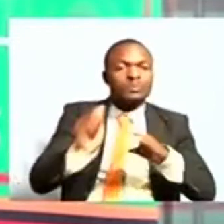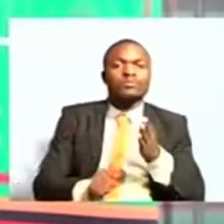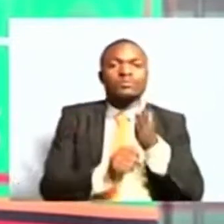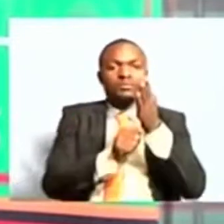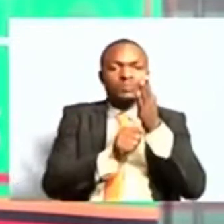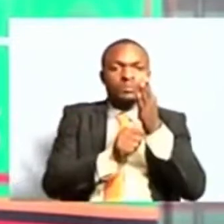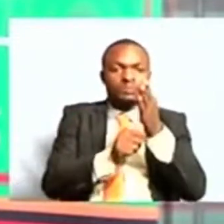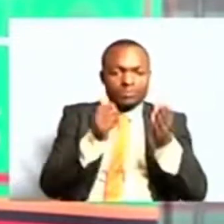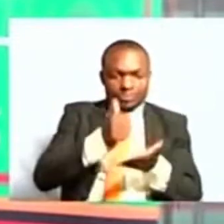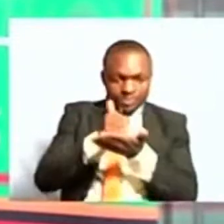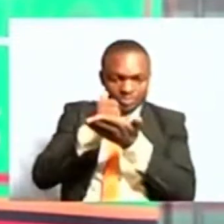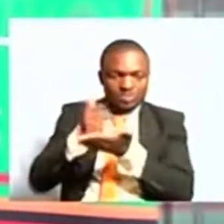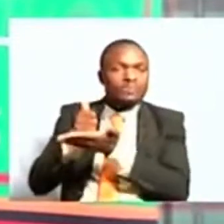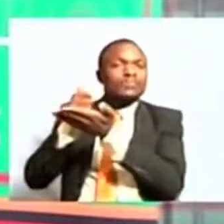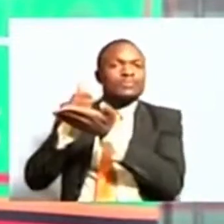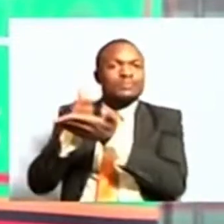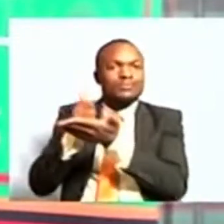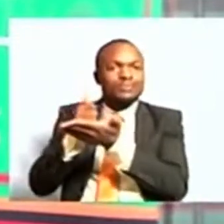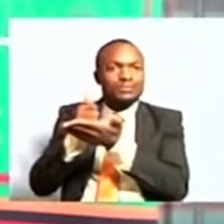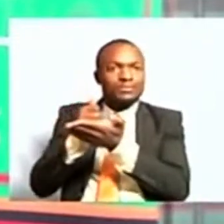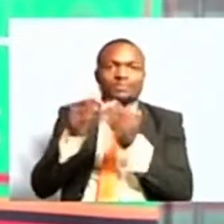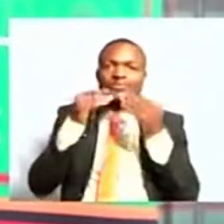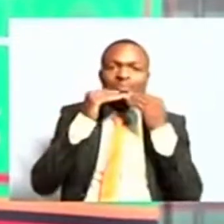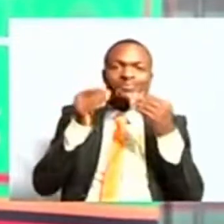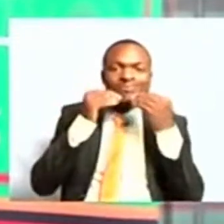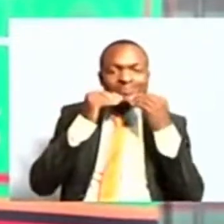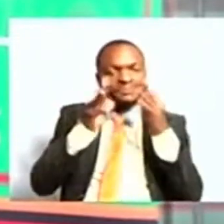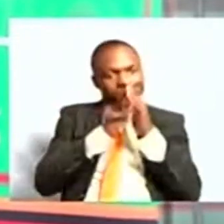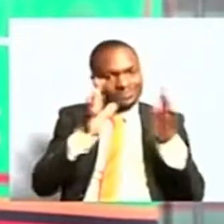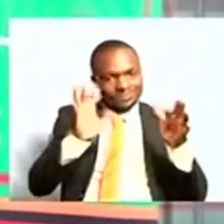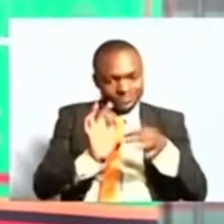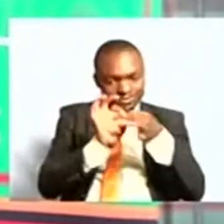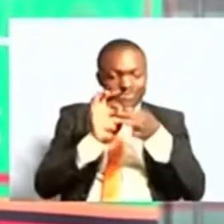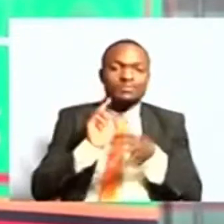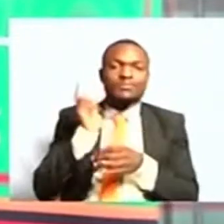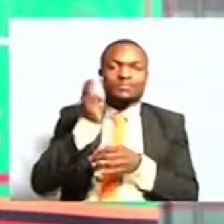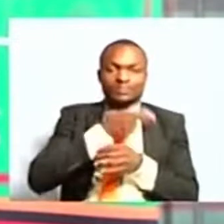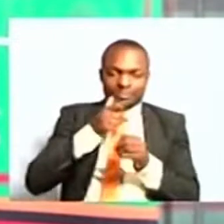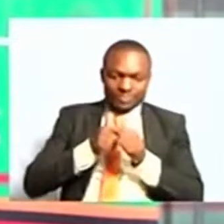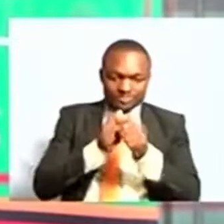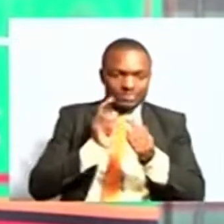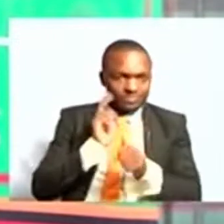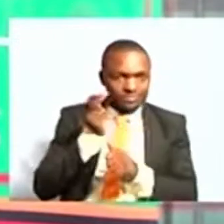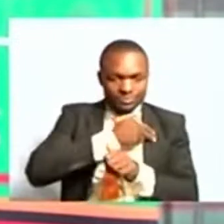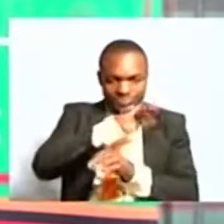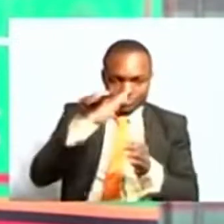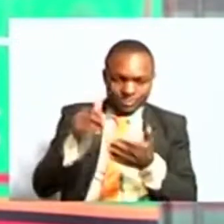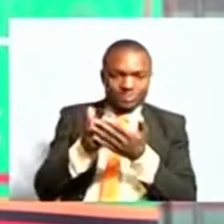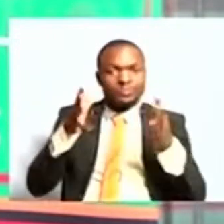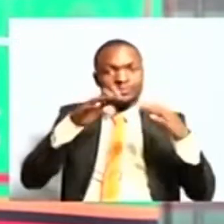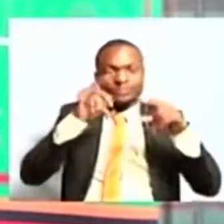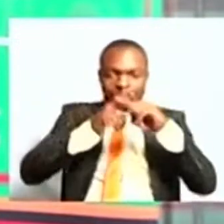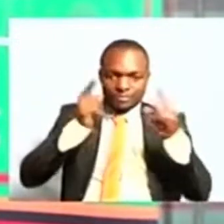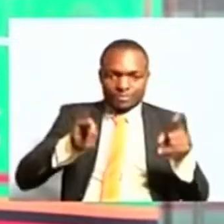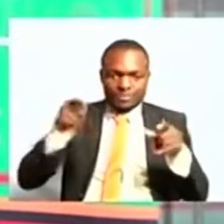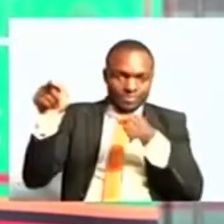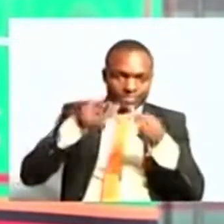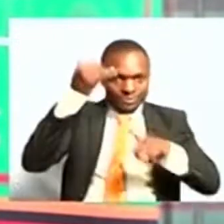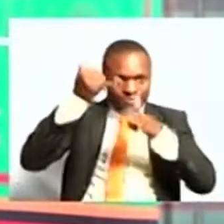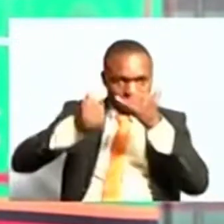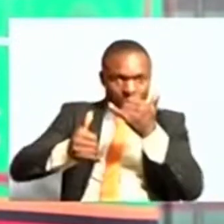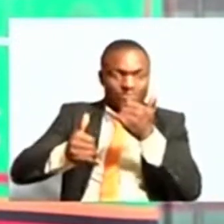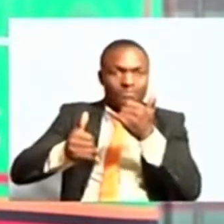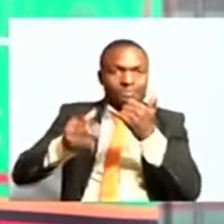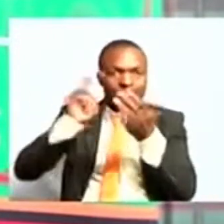their interventions. And so we sincerely thank you so much for joining us and following us on all our platforms. But we have to come to the end